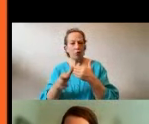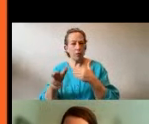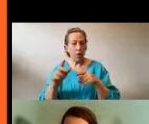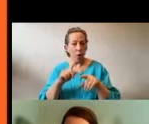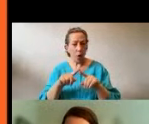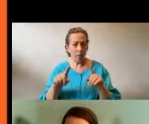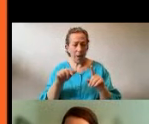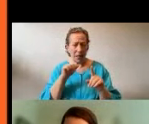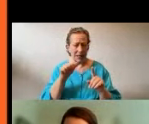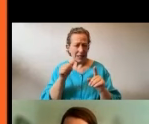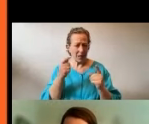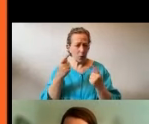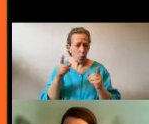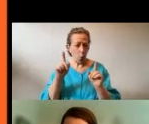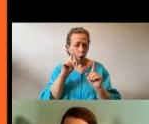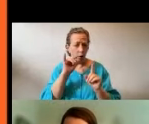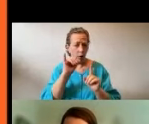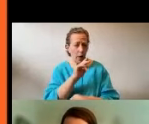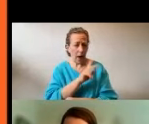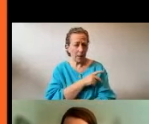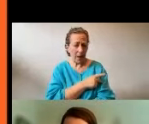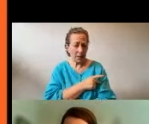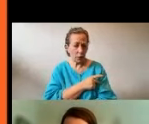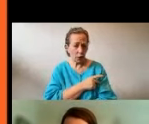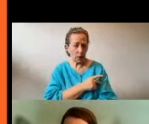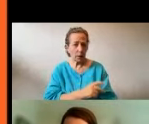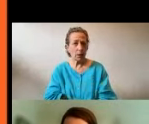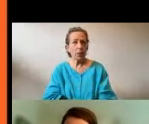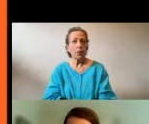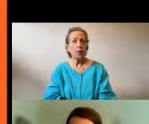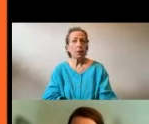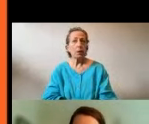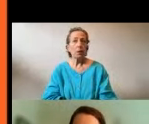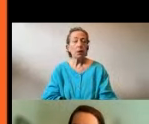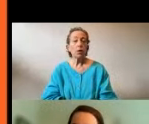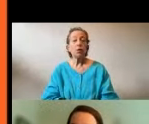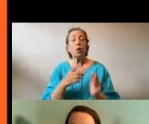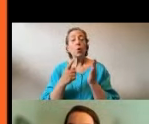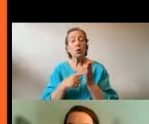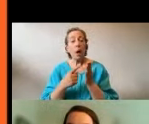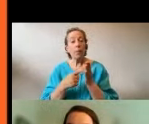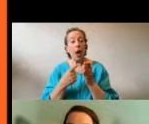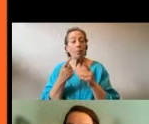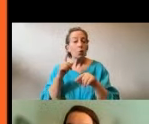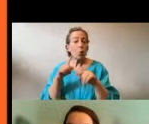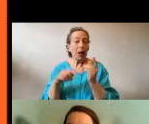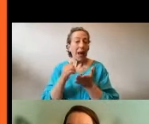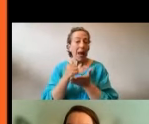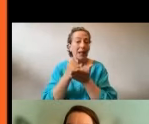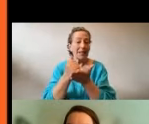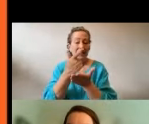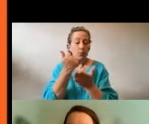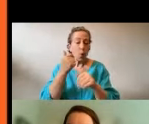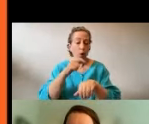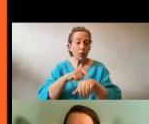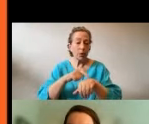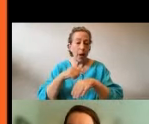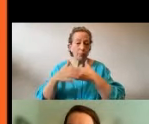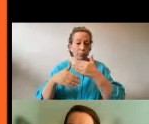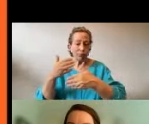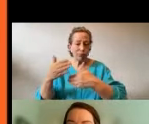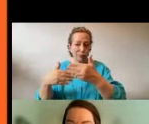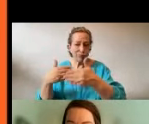work out for this particular patient. So talking about, sometimes we can't assist because too much time has passed and that we can no longer file,